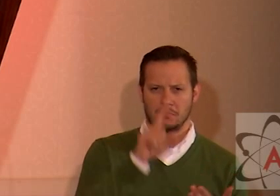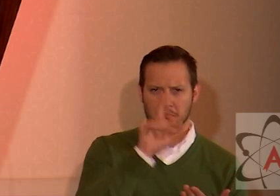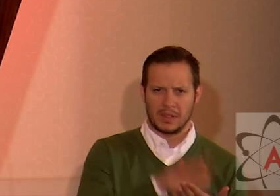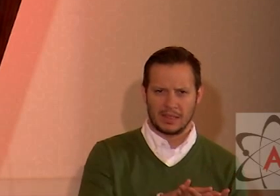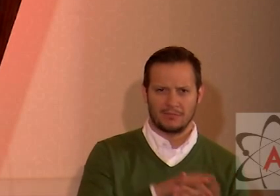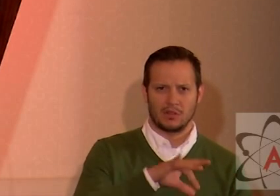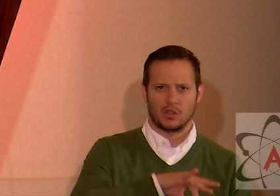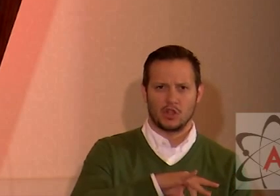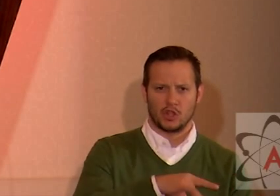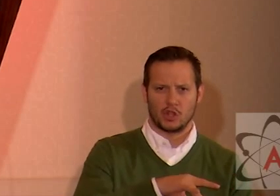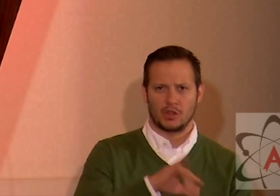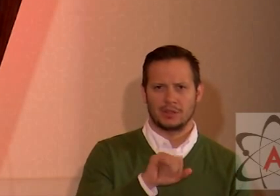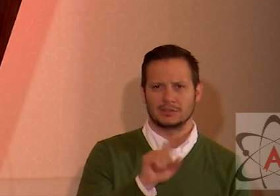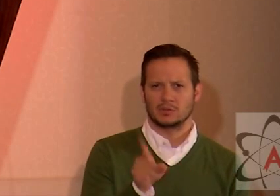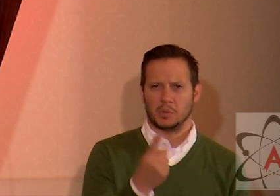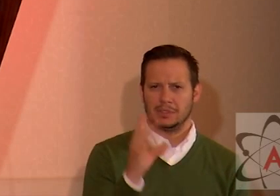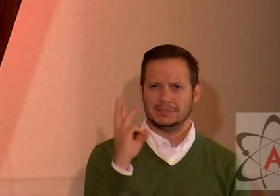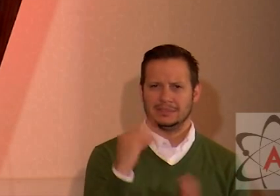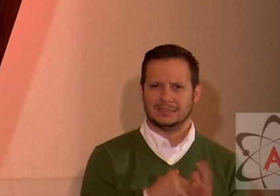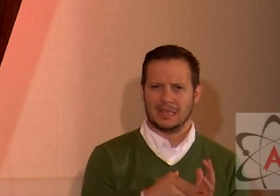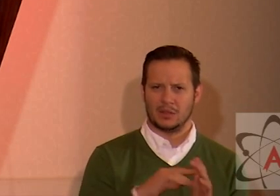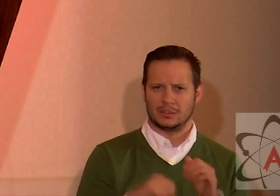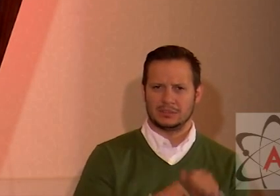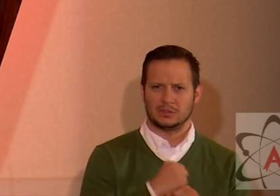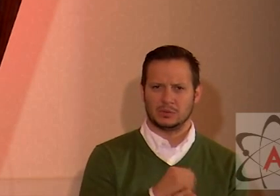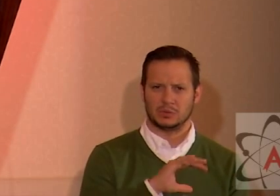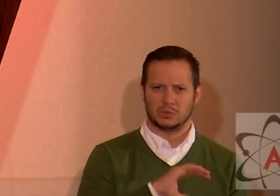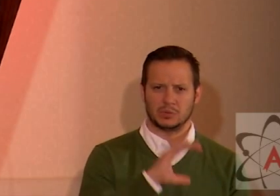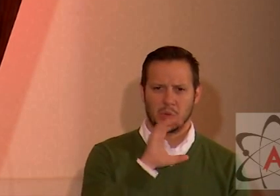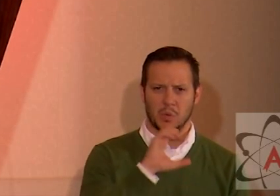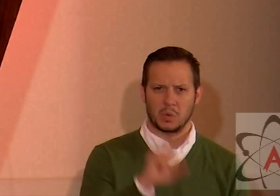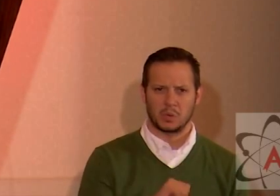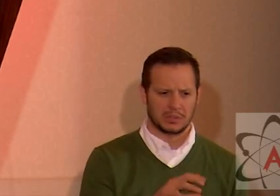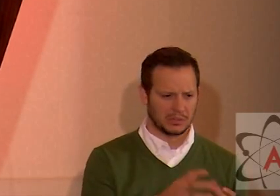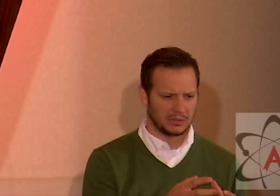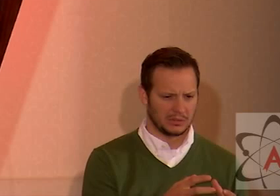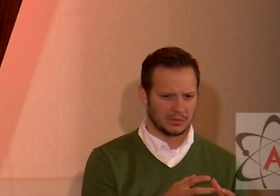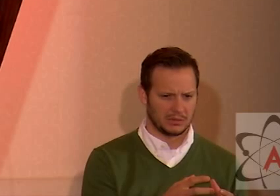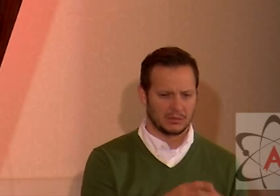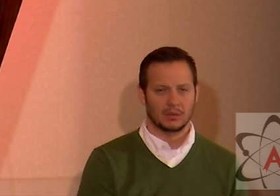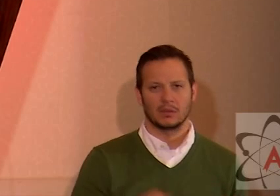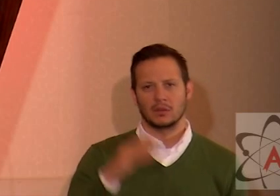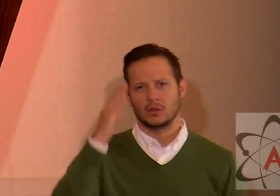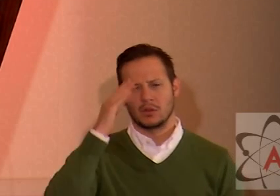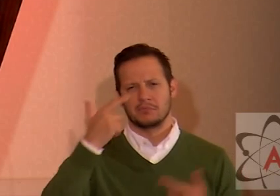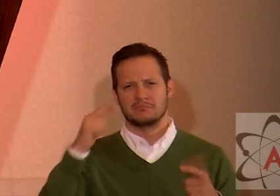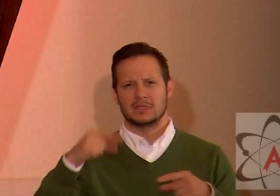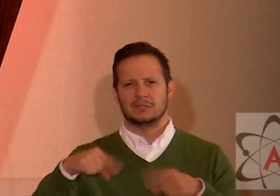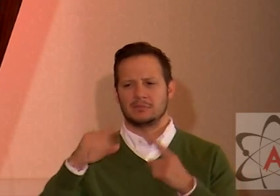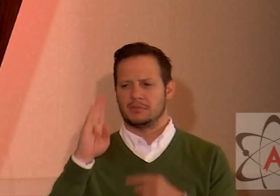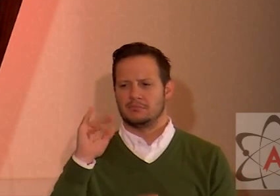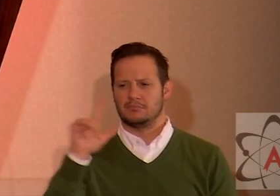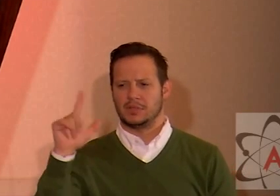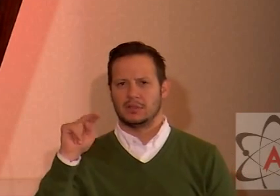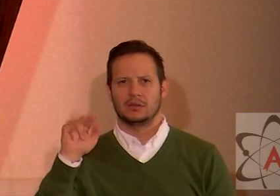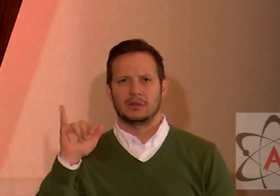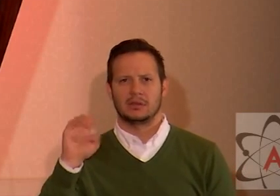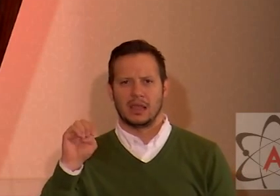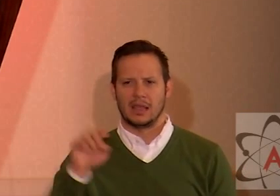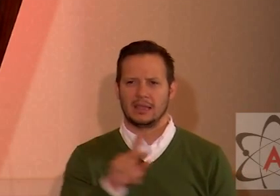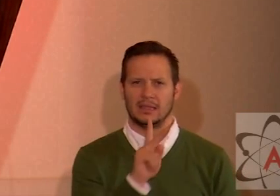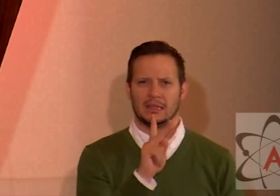the earth is only 6,000 years old. After the great Bill Nye Ken Ham debate, how many of you saw